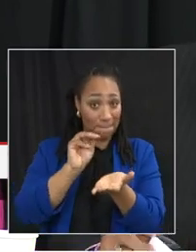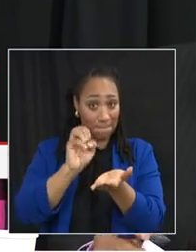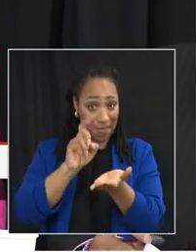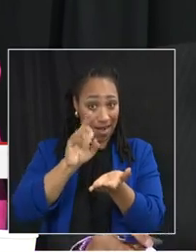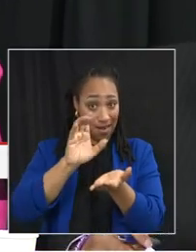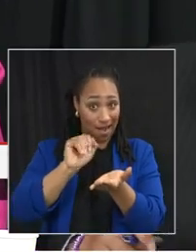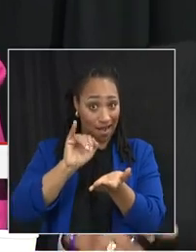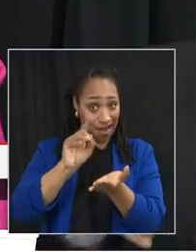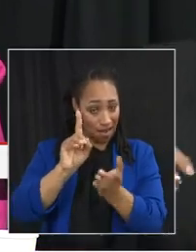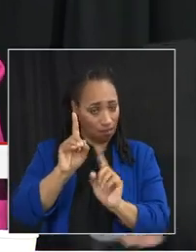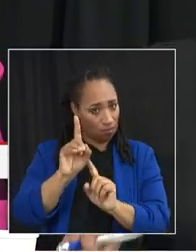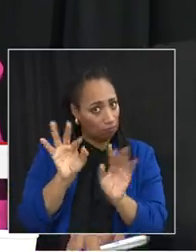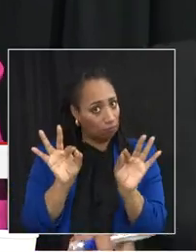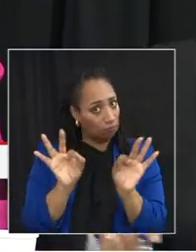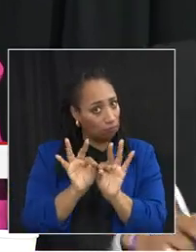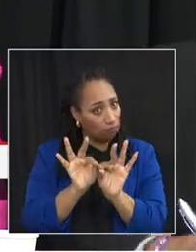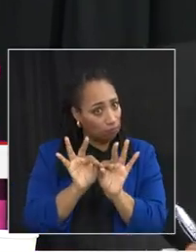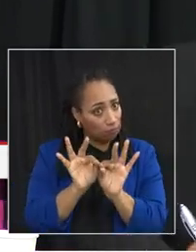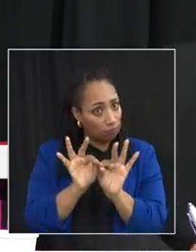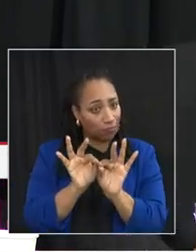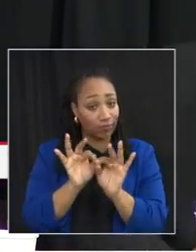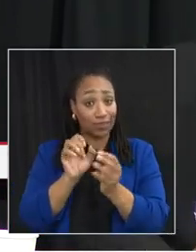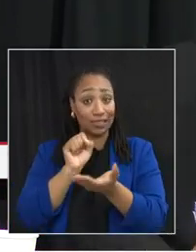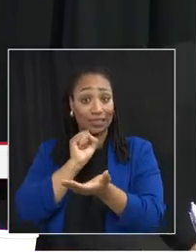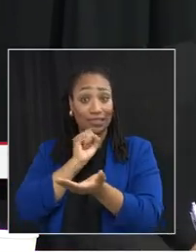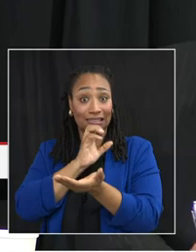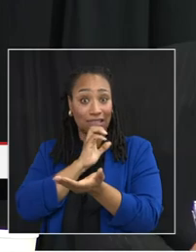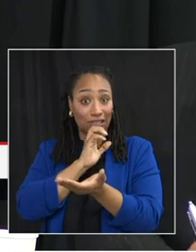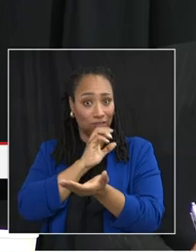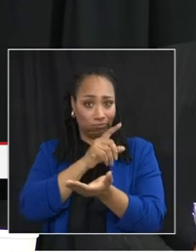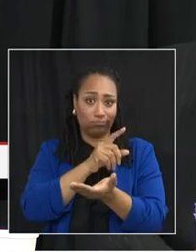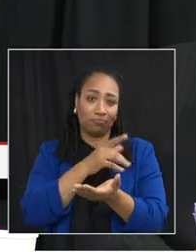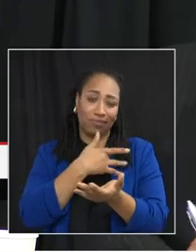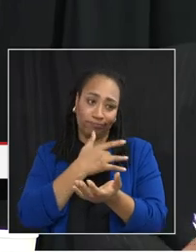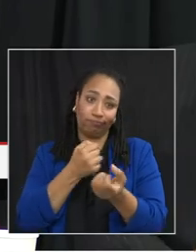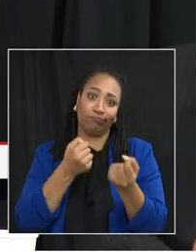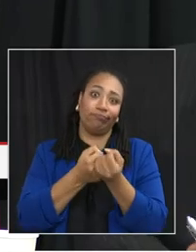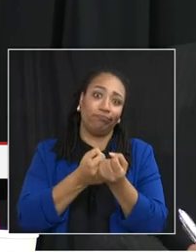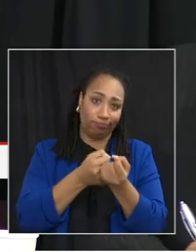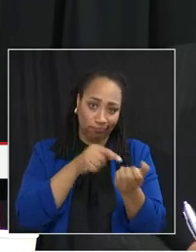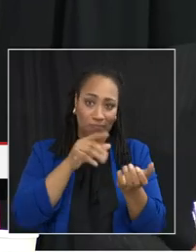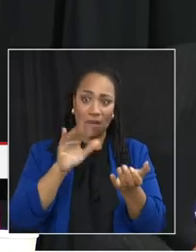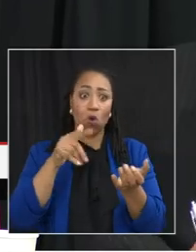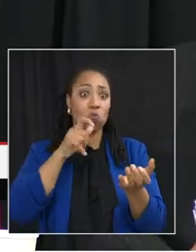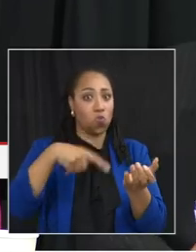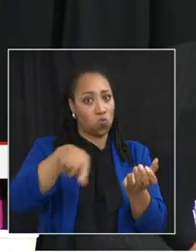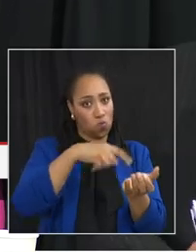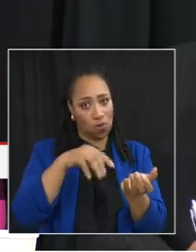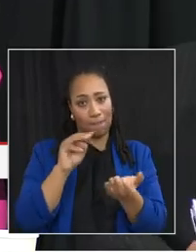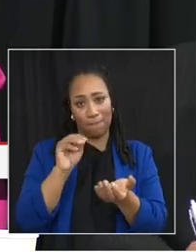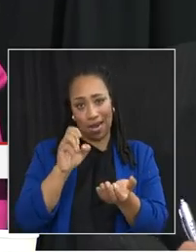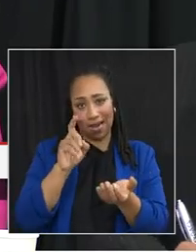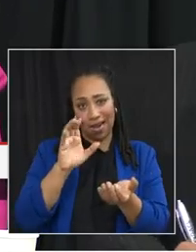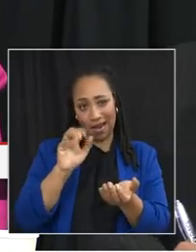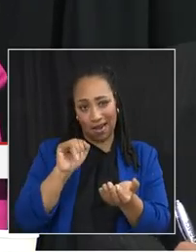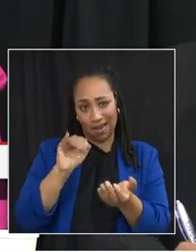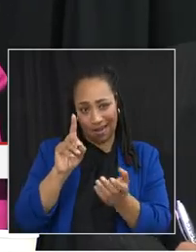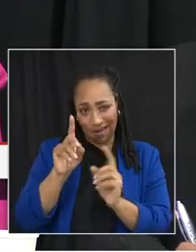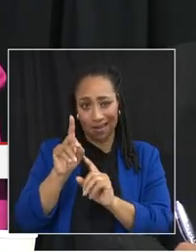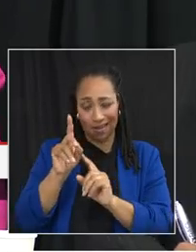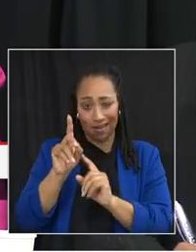by Medicare, but there are others who are getting Medicaid services, and a lot of those